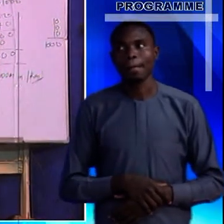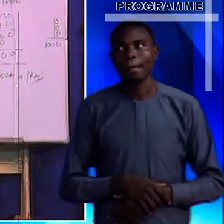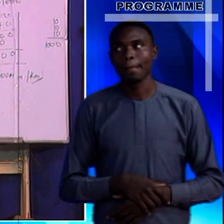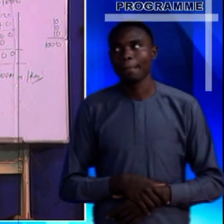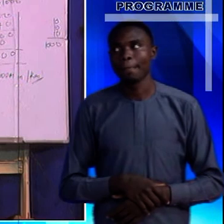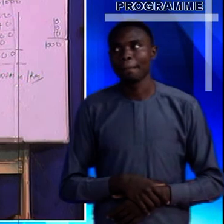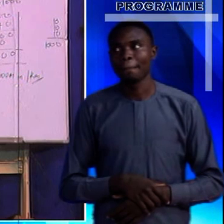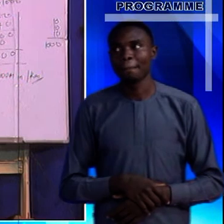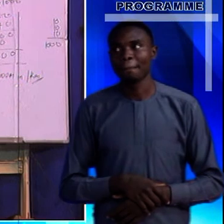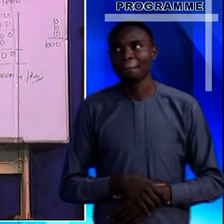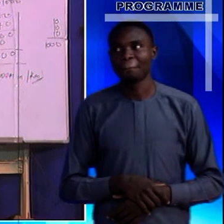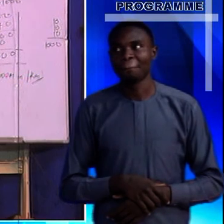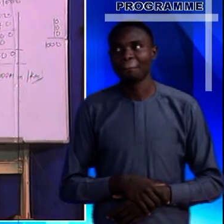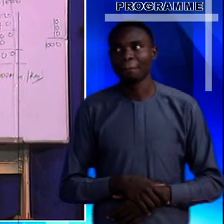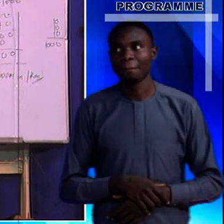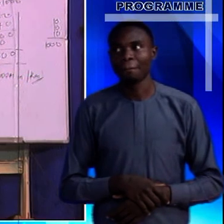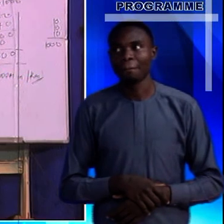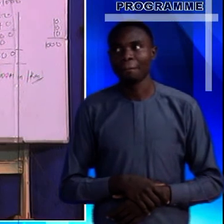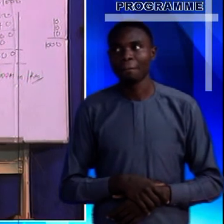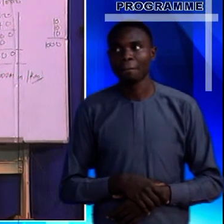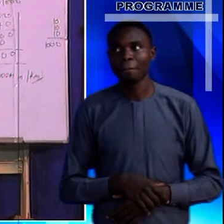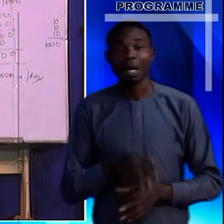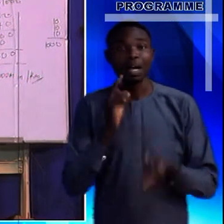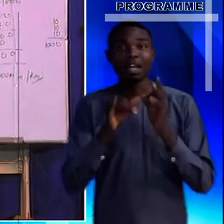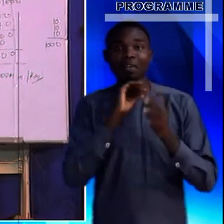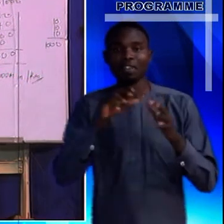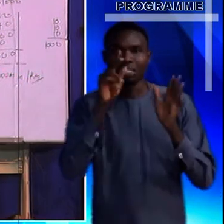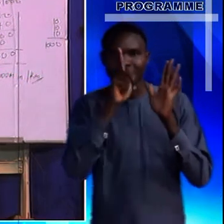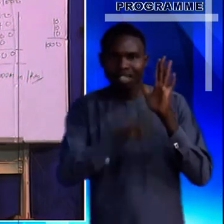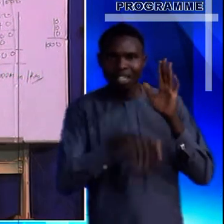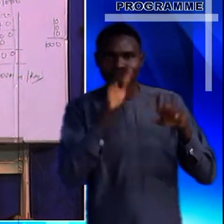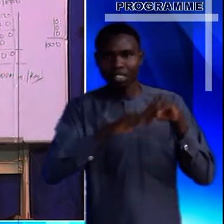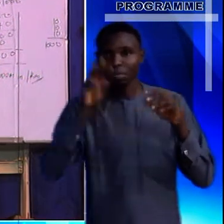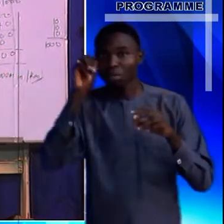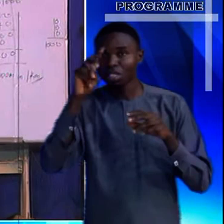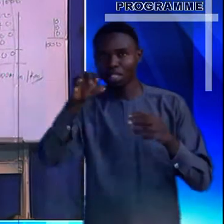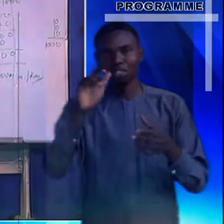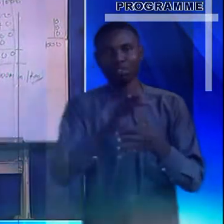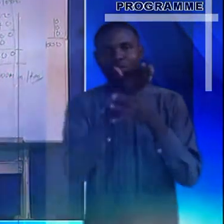If it is less than millimeters, you are going to divide. Thank you.